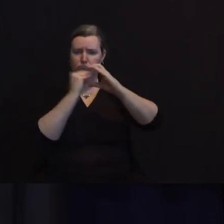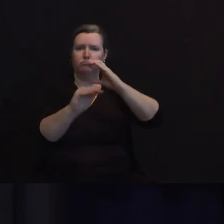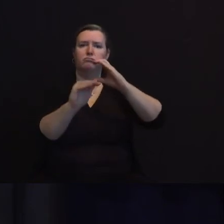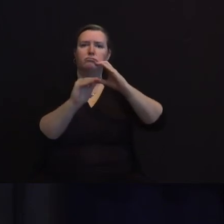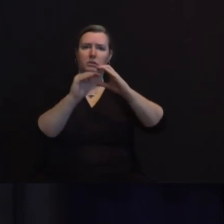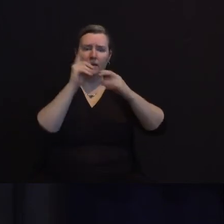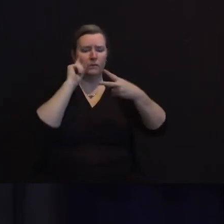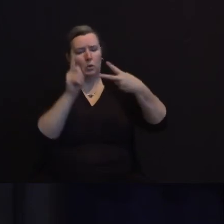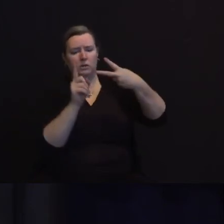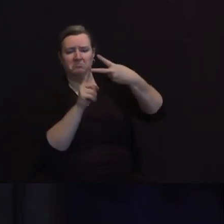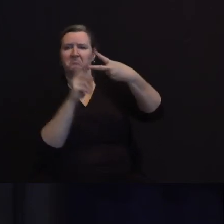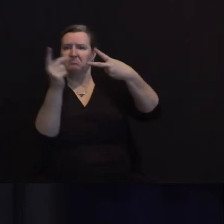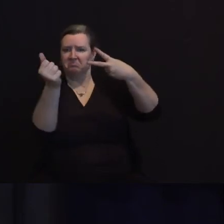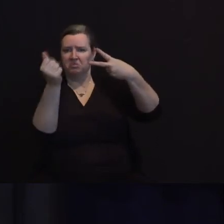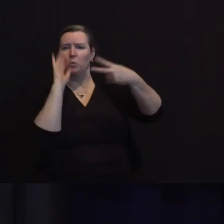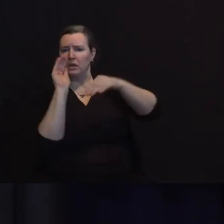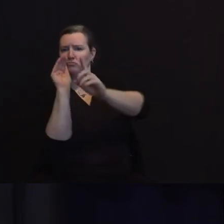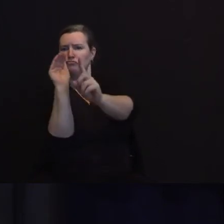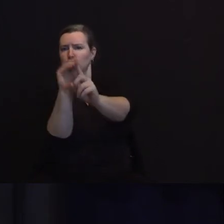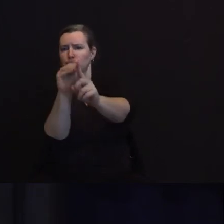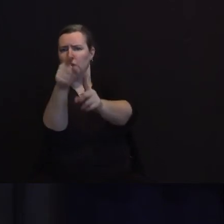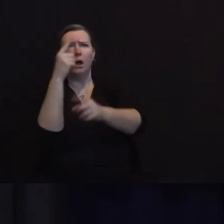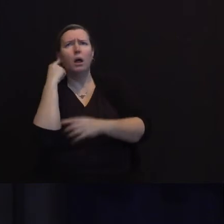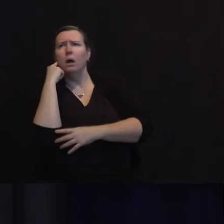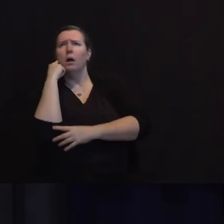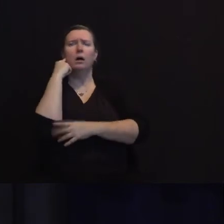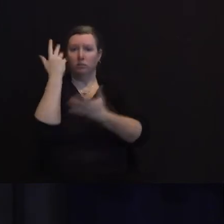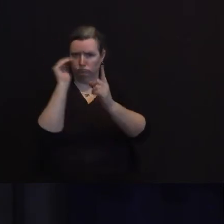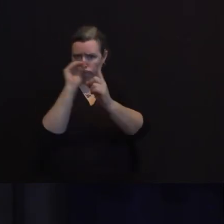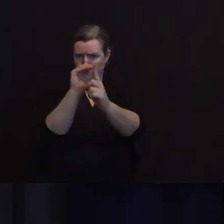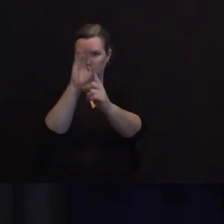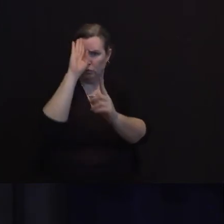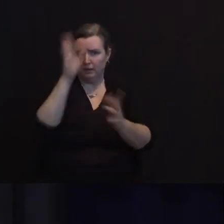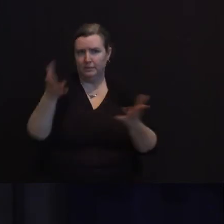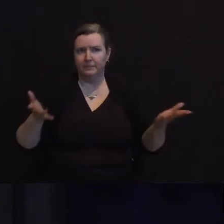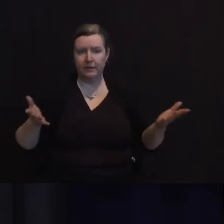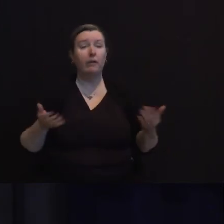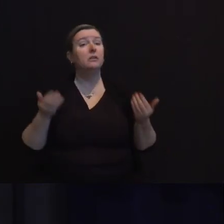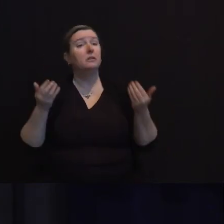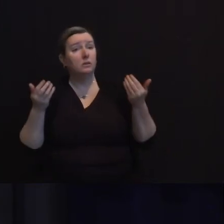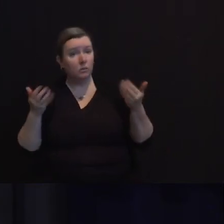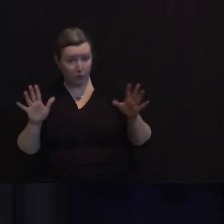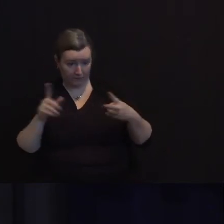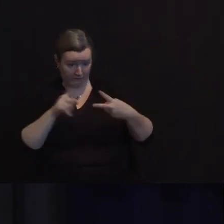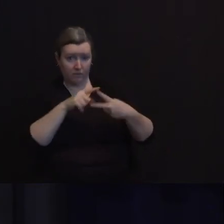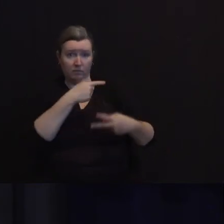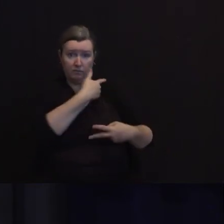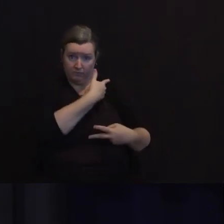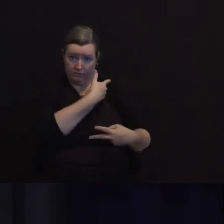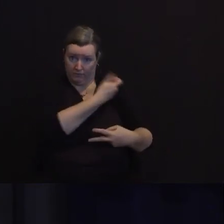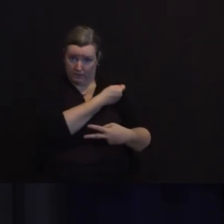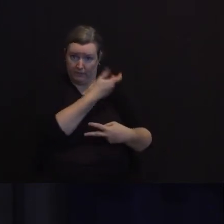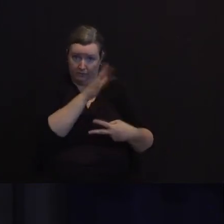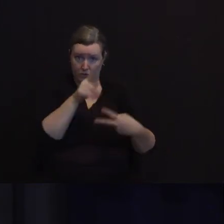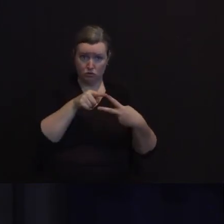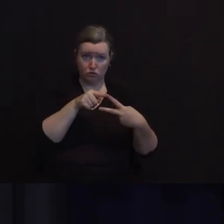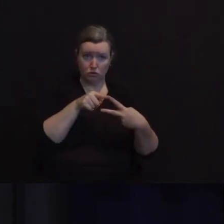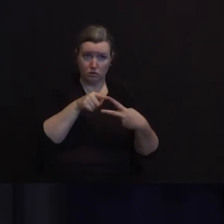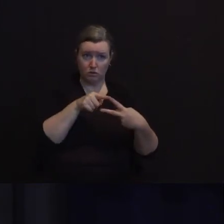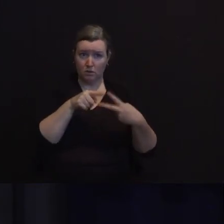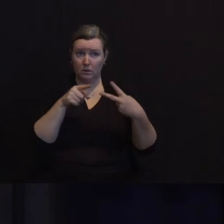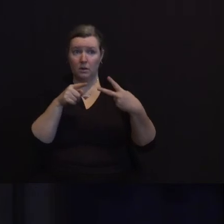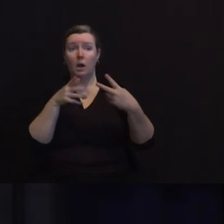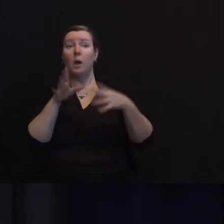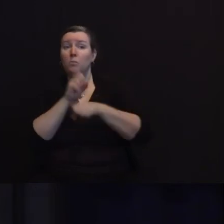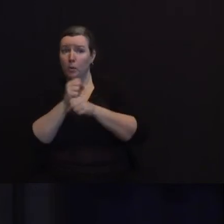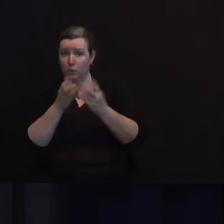of vaccine. Again, if you received a first dose vaccination by making an appointment through the